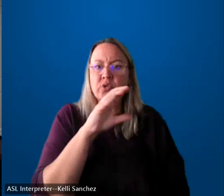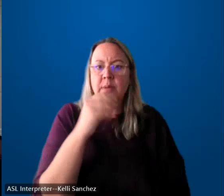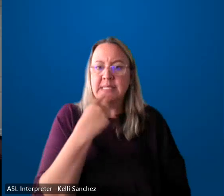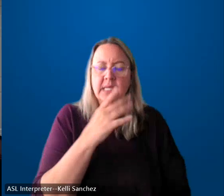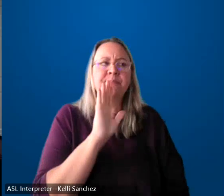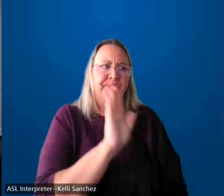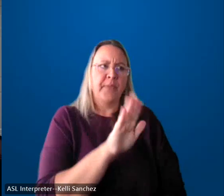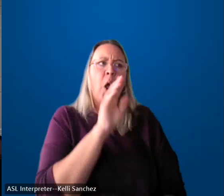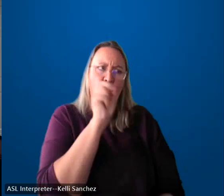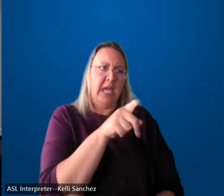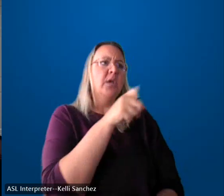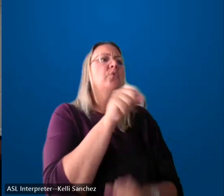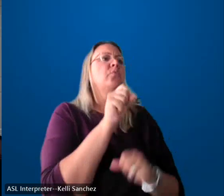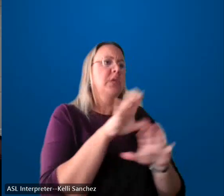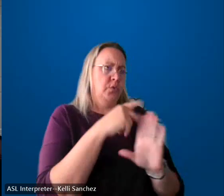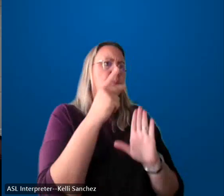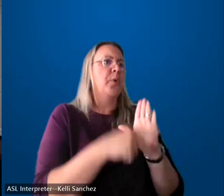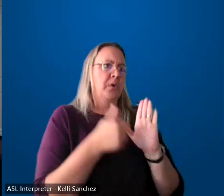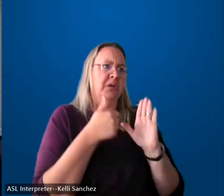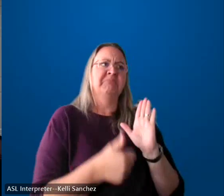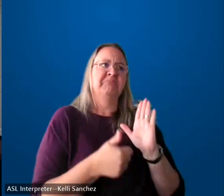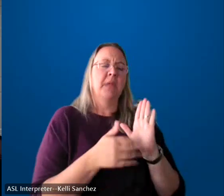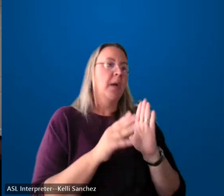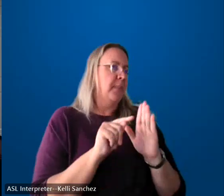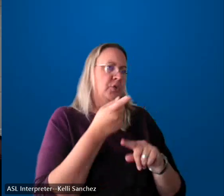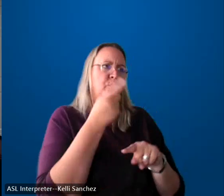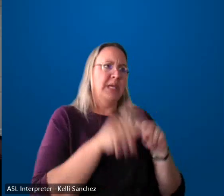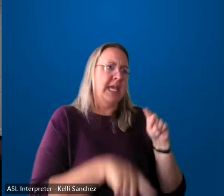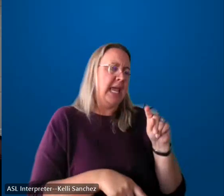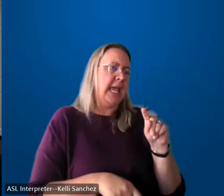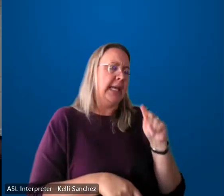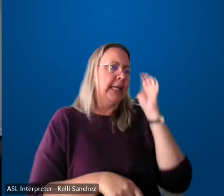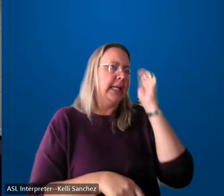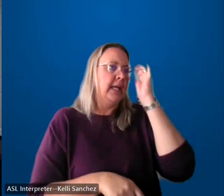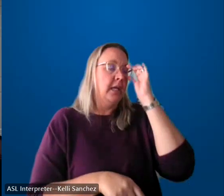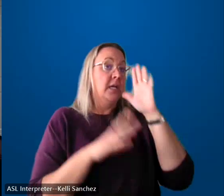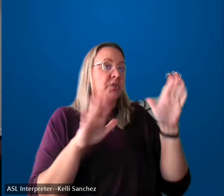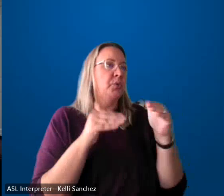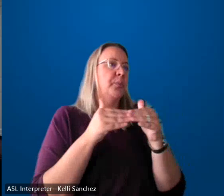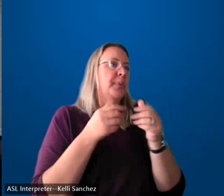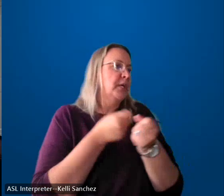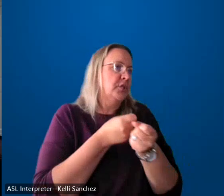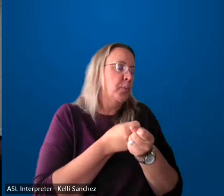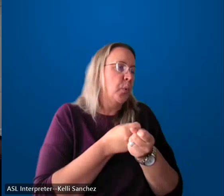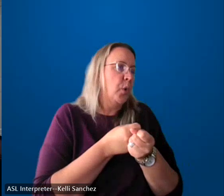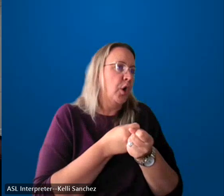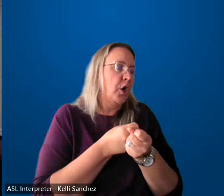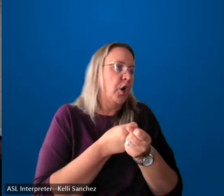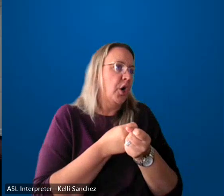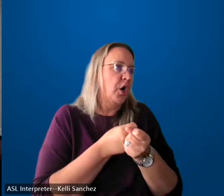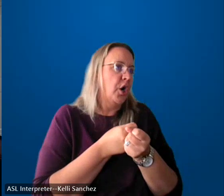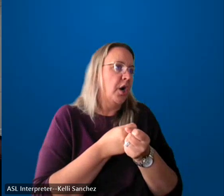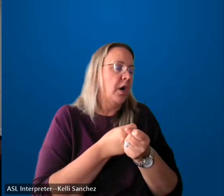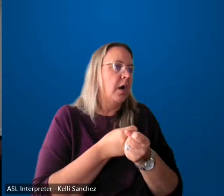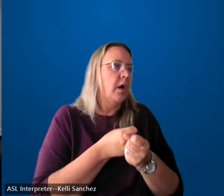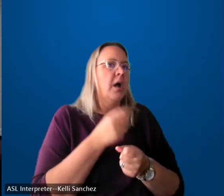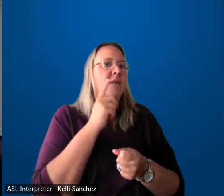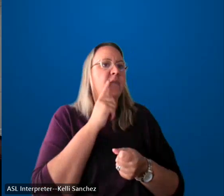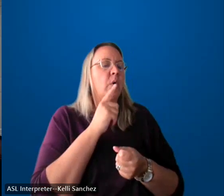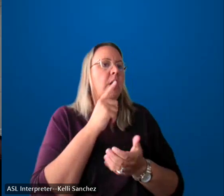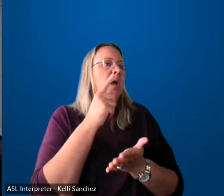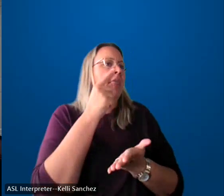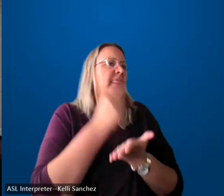do a program, but where you can't do peer support on therapeutic behavior days.